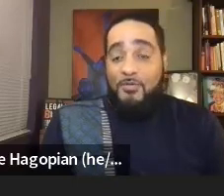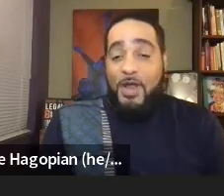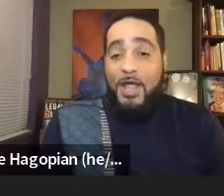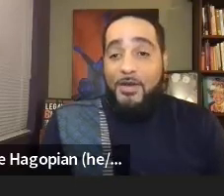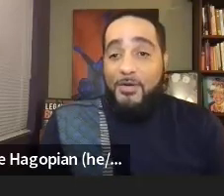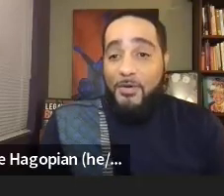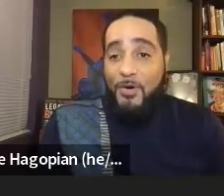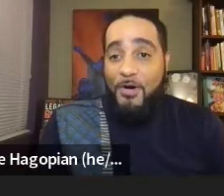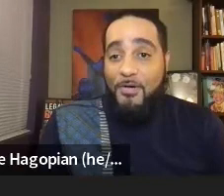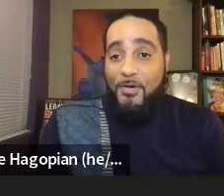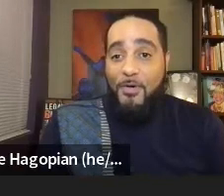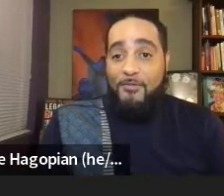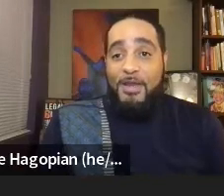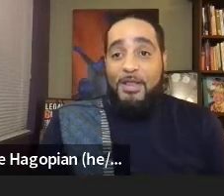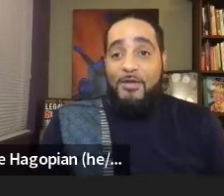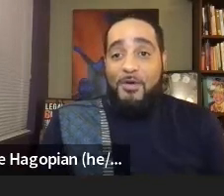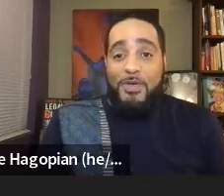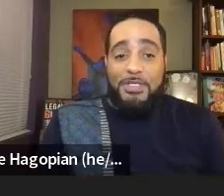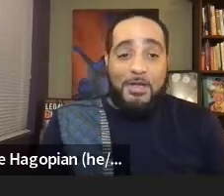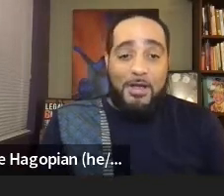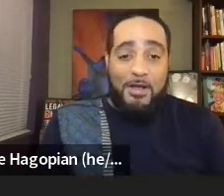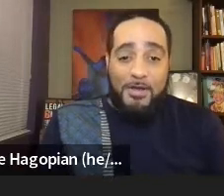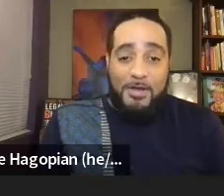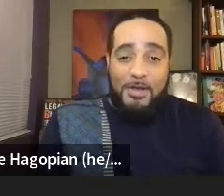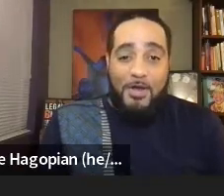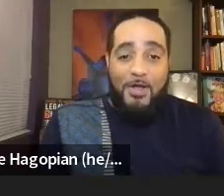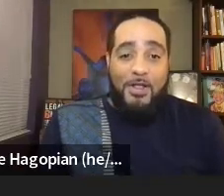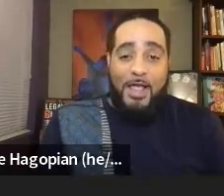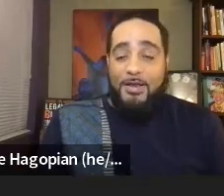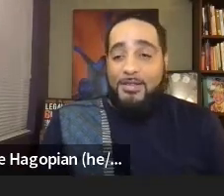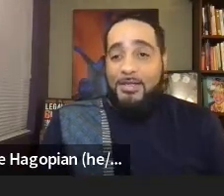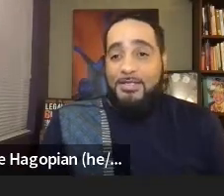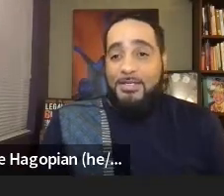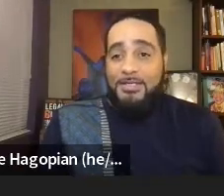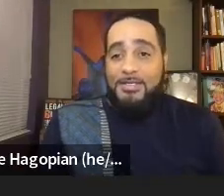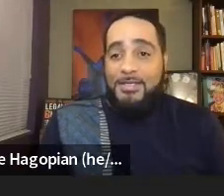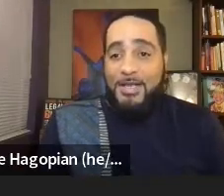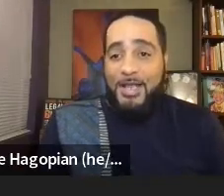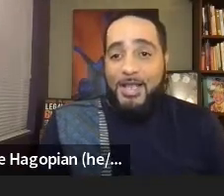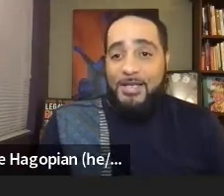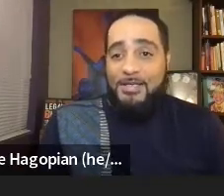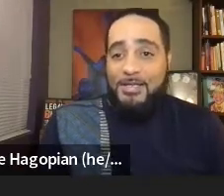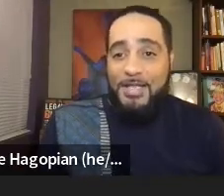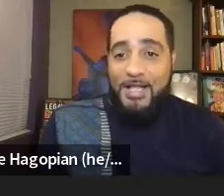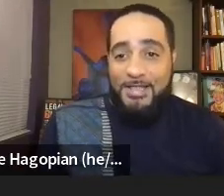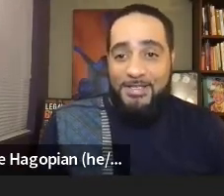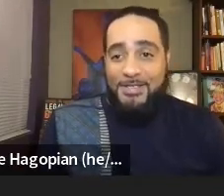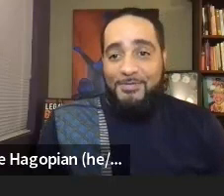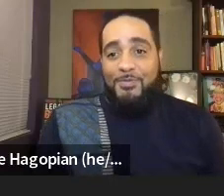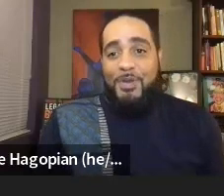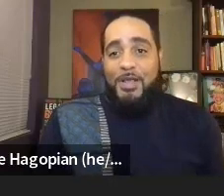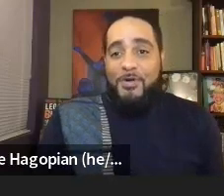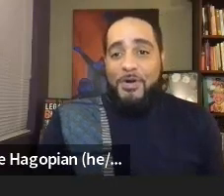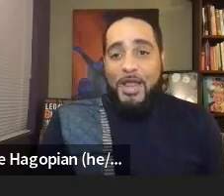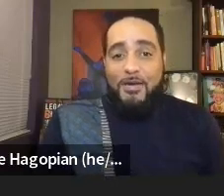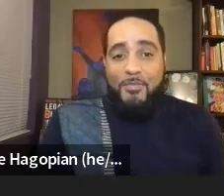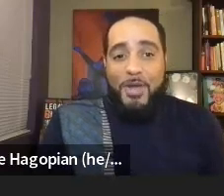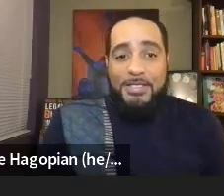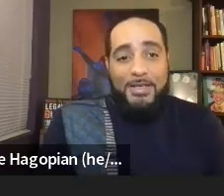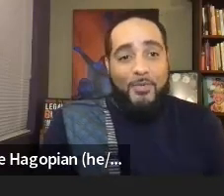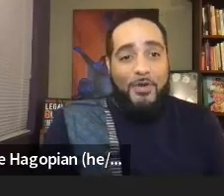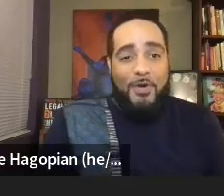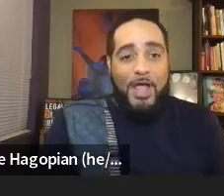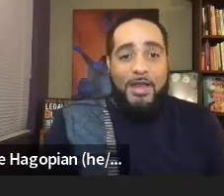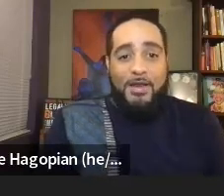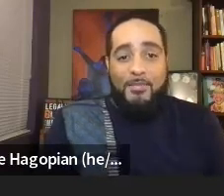we either read or video that we saw all had a thesis, and that thesis was being created